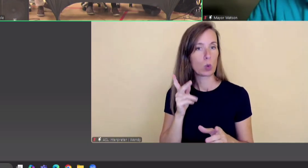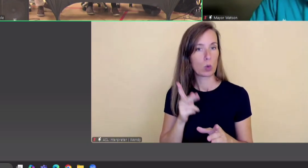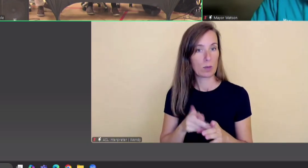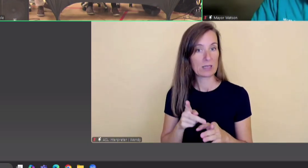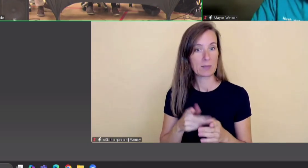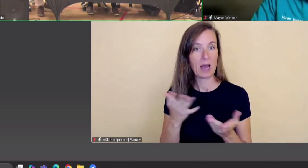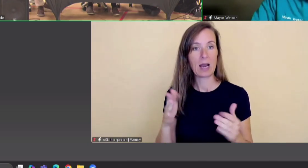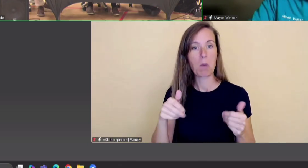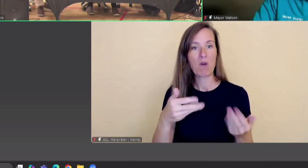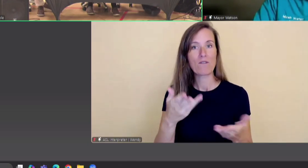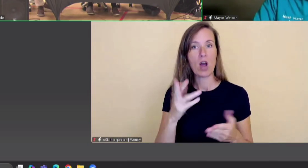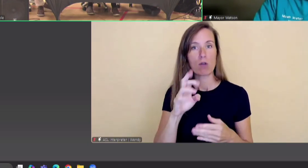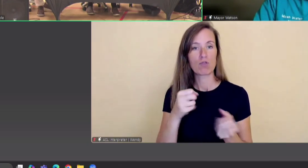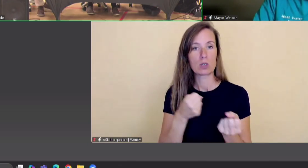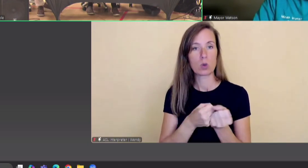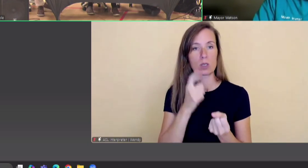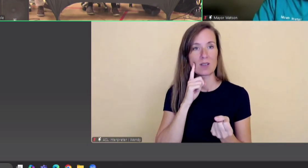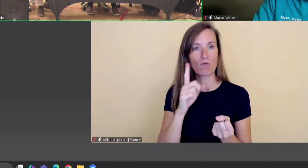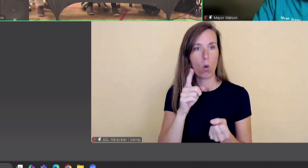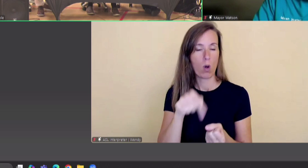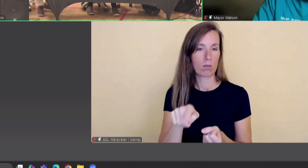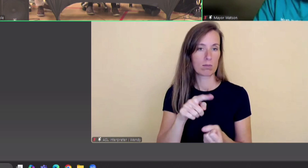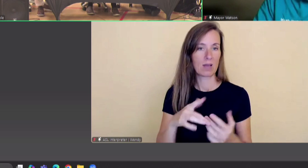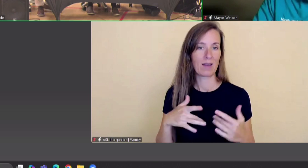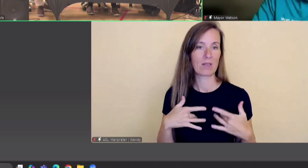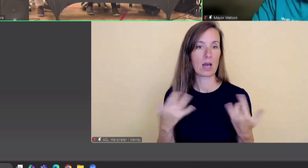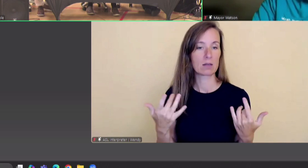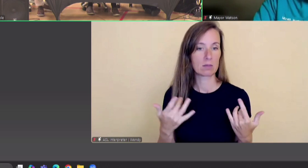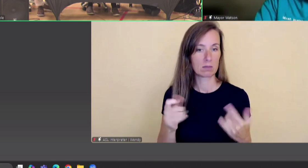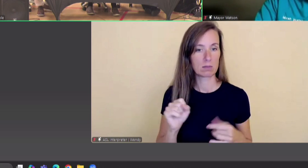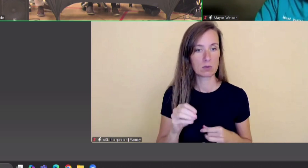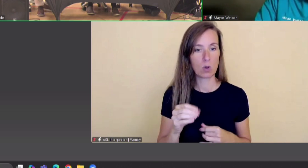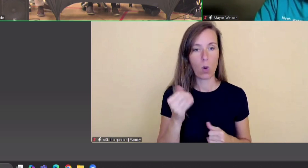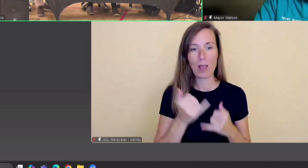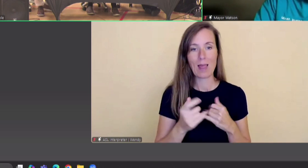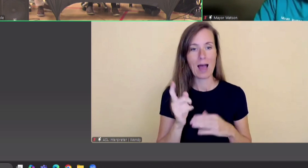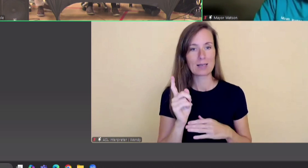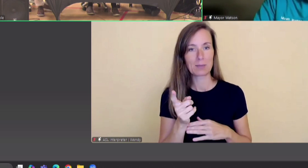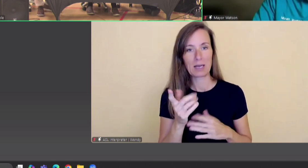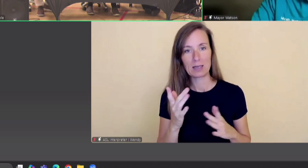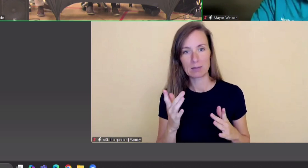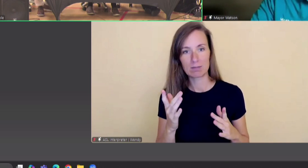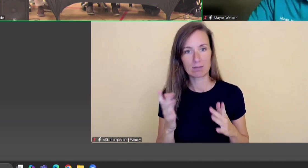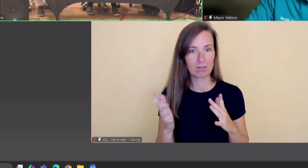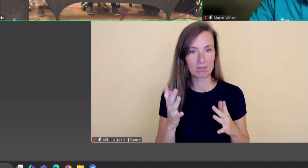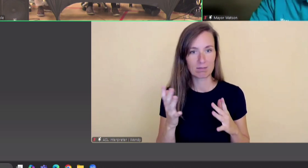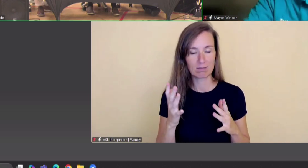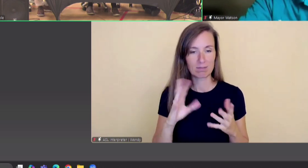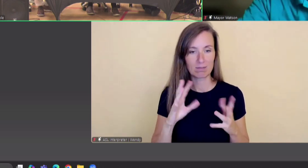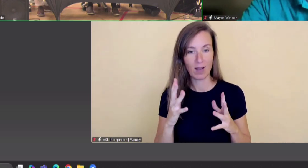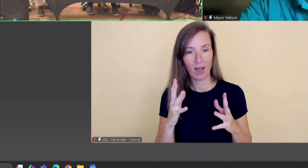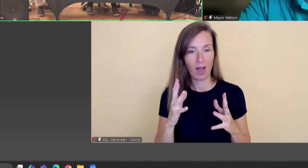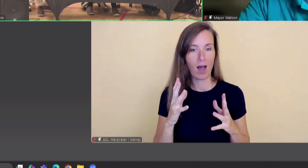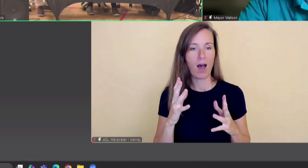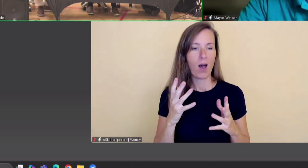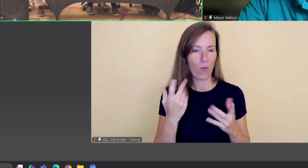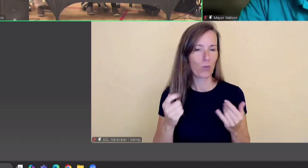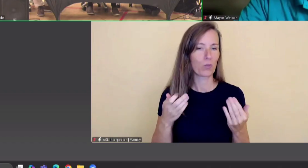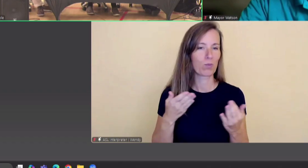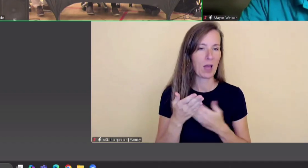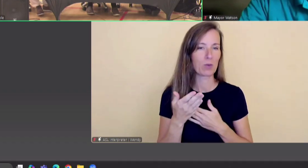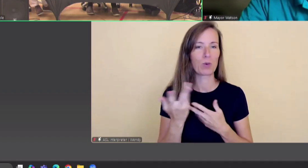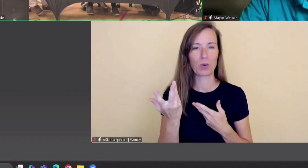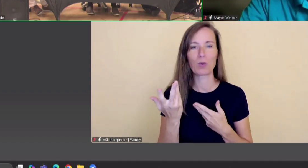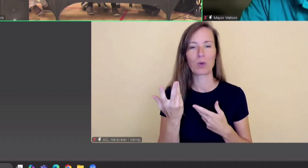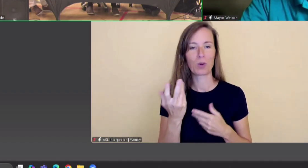event. So again, the last minute hiccups we prevailed through that. And thank you again for everyone